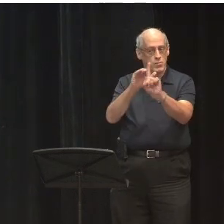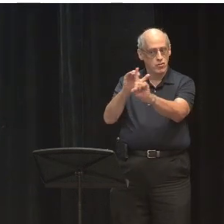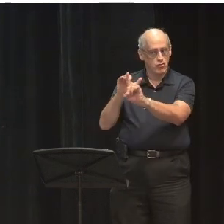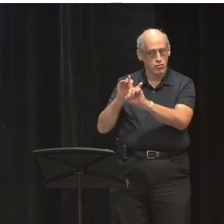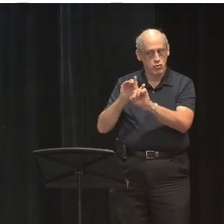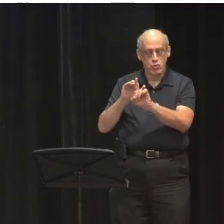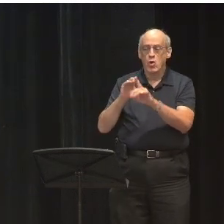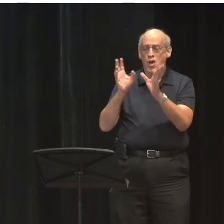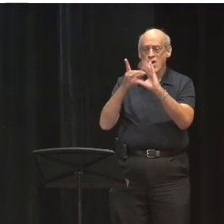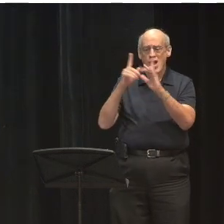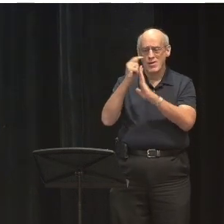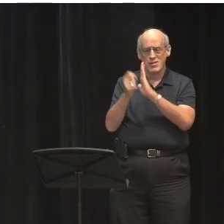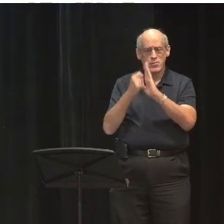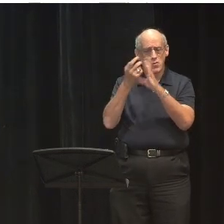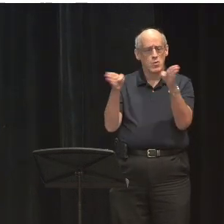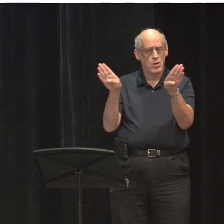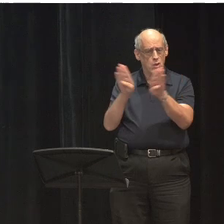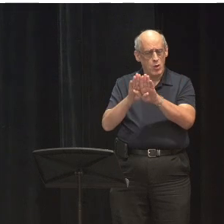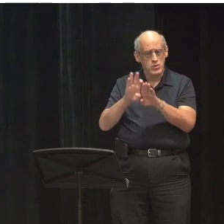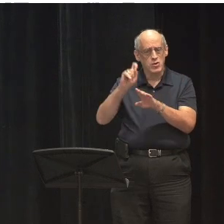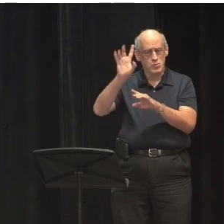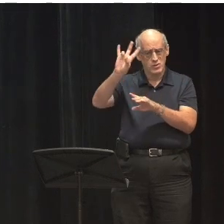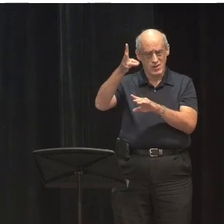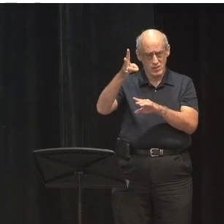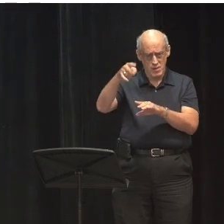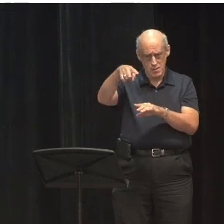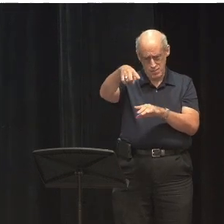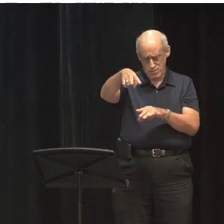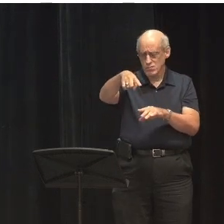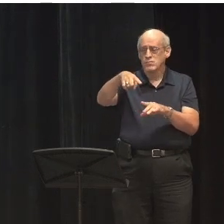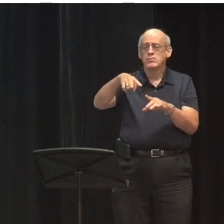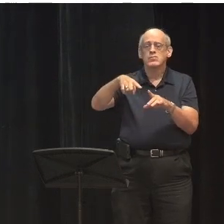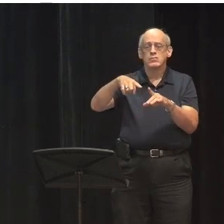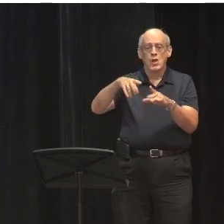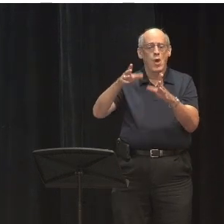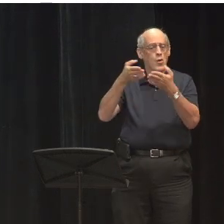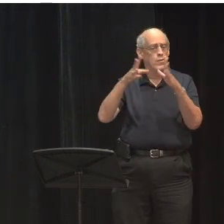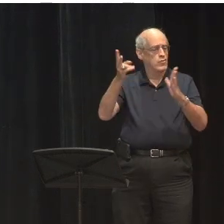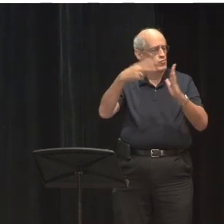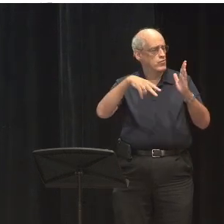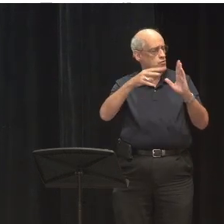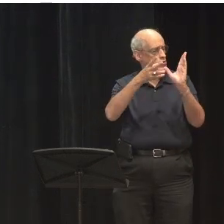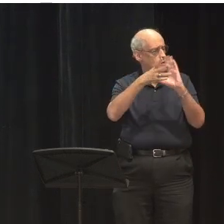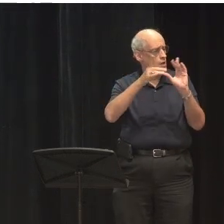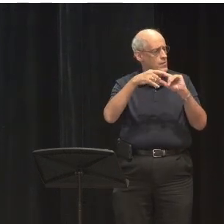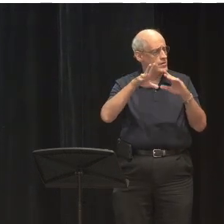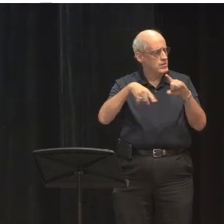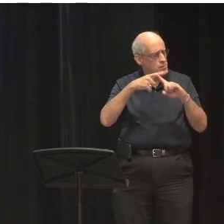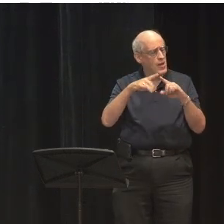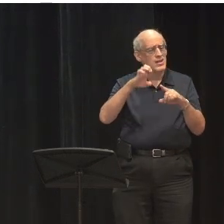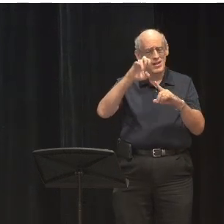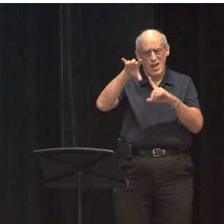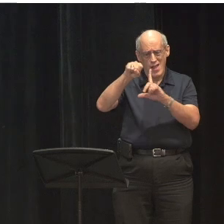the comment period will close October 7. The public review and comment period on the